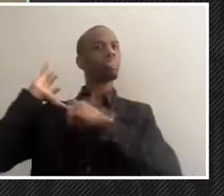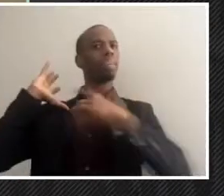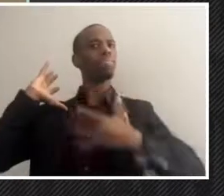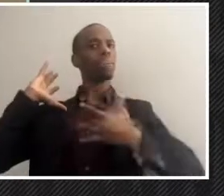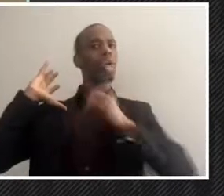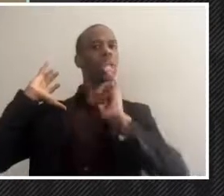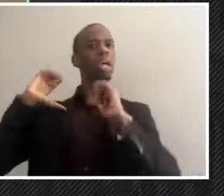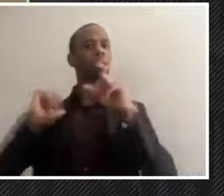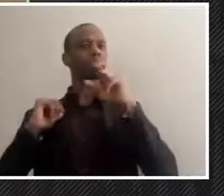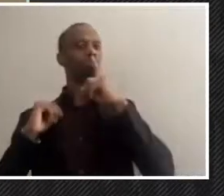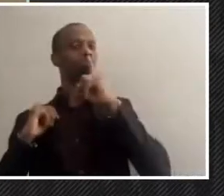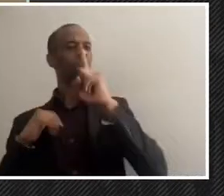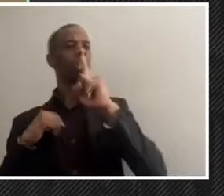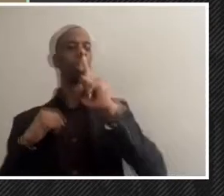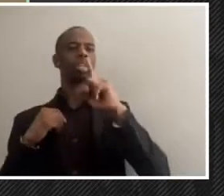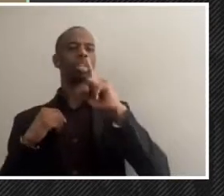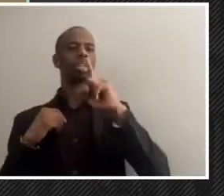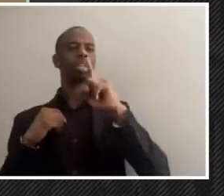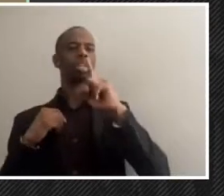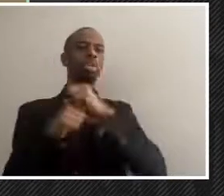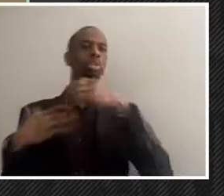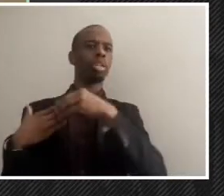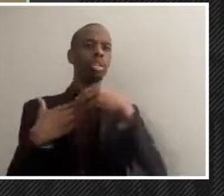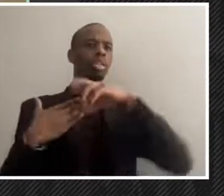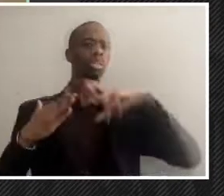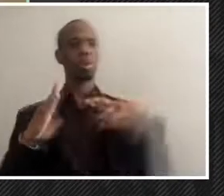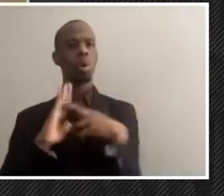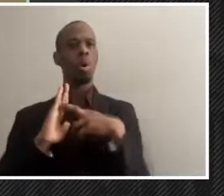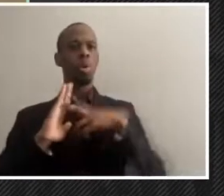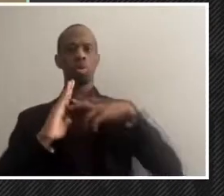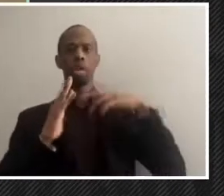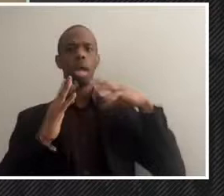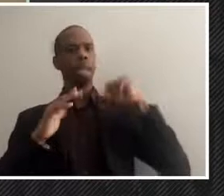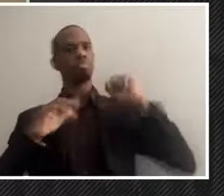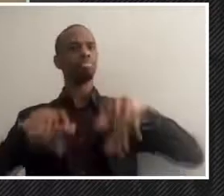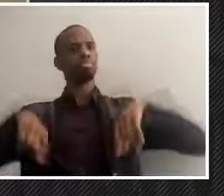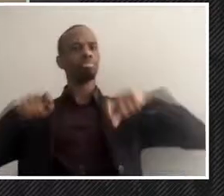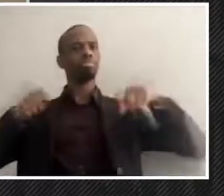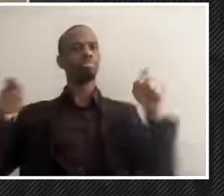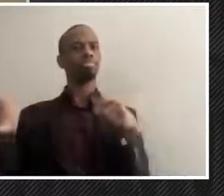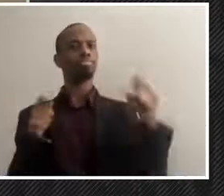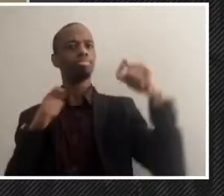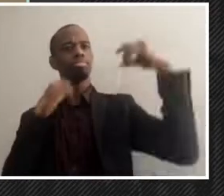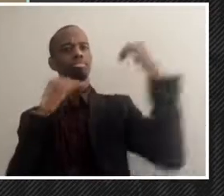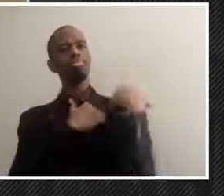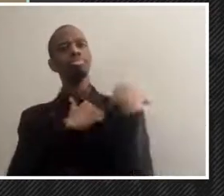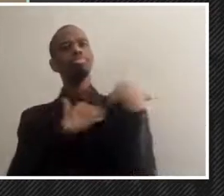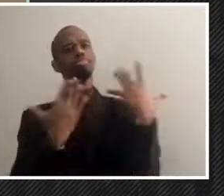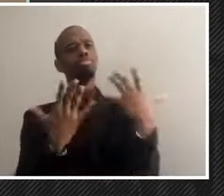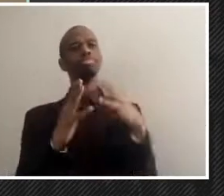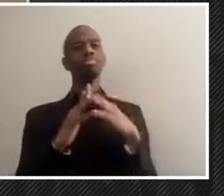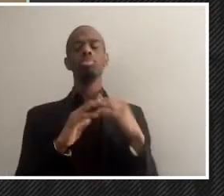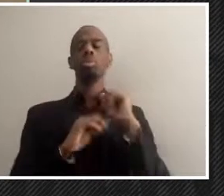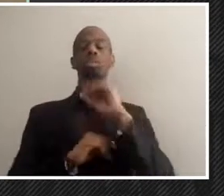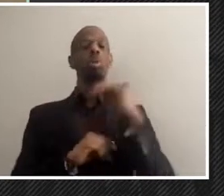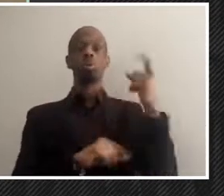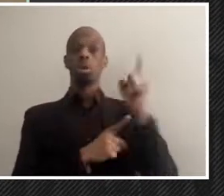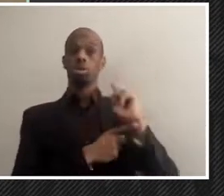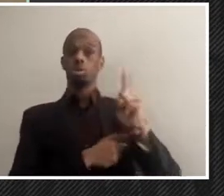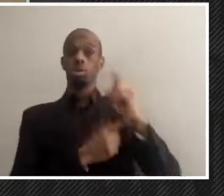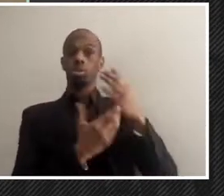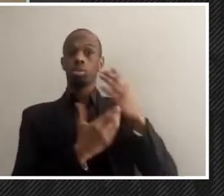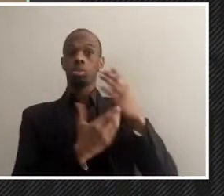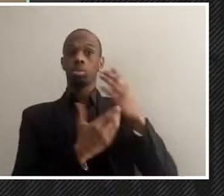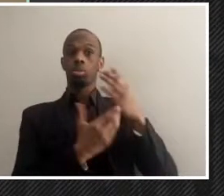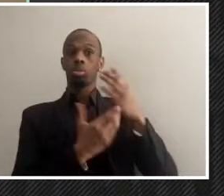ownership and, you know, clear-eyed vision about a way forward. So one of the most significant things I'm just seeing them do in general is to